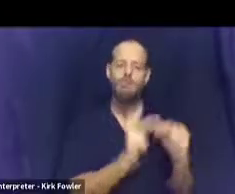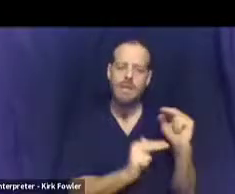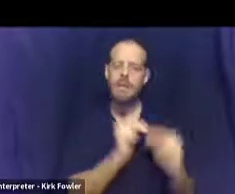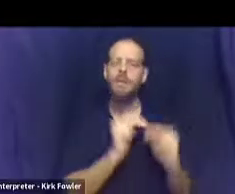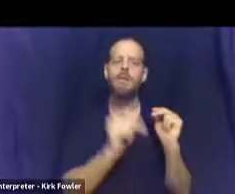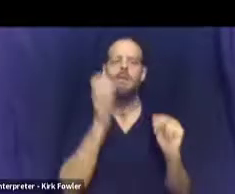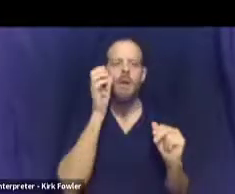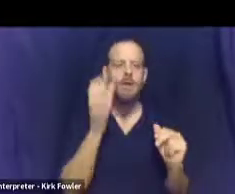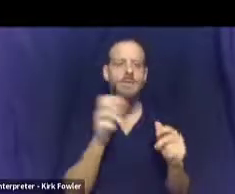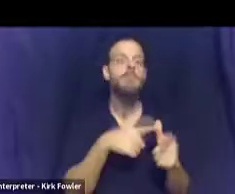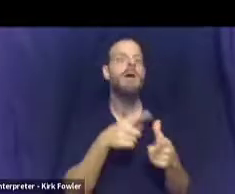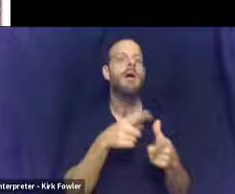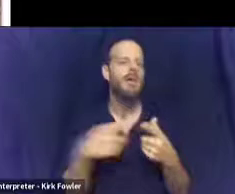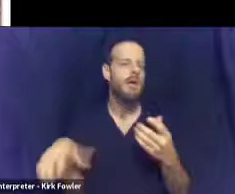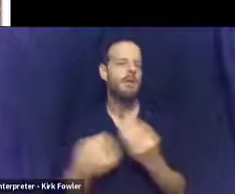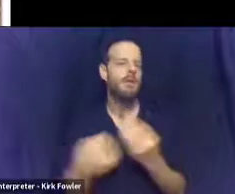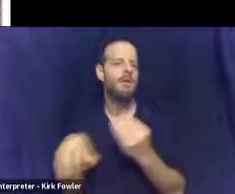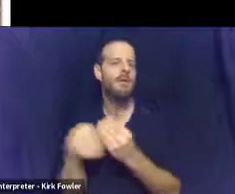build out.